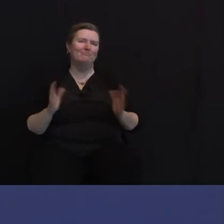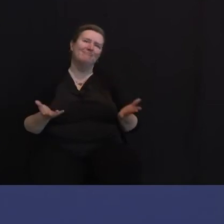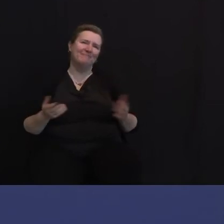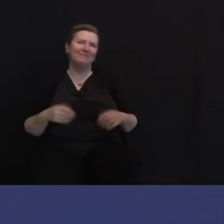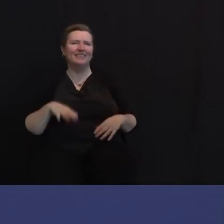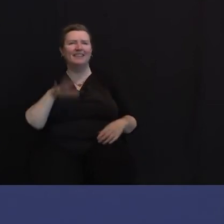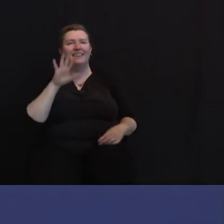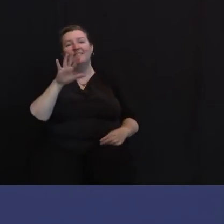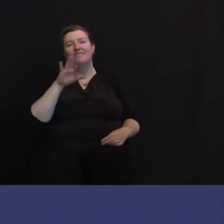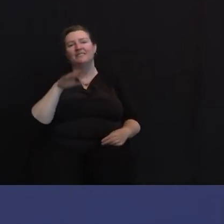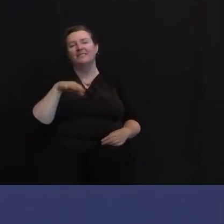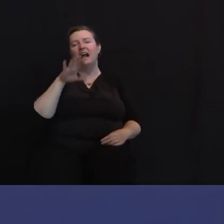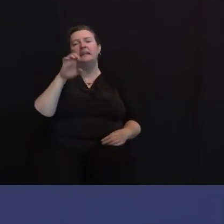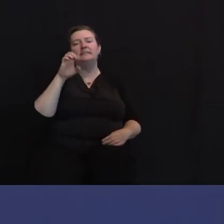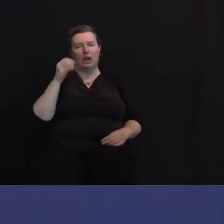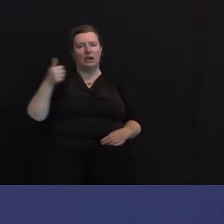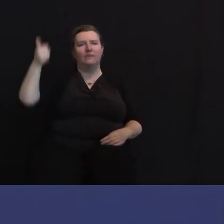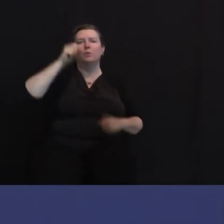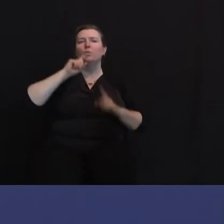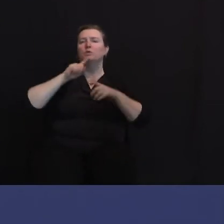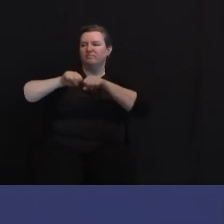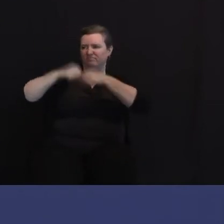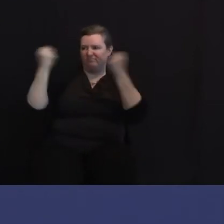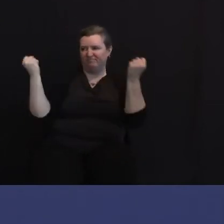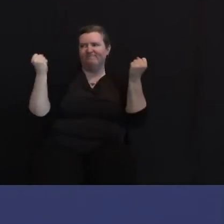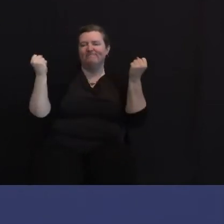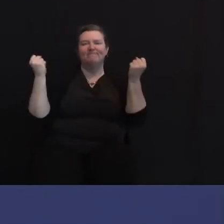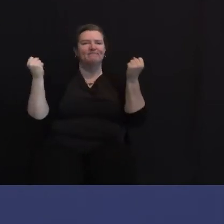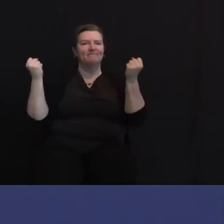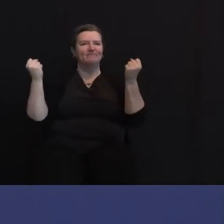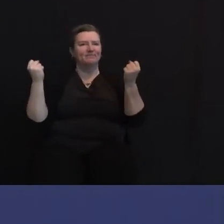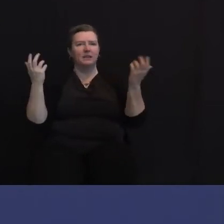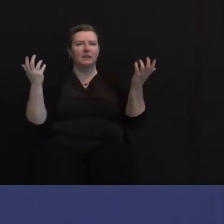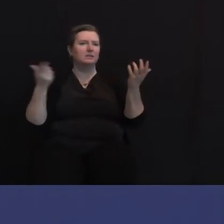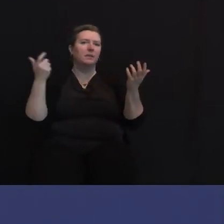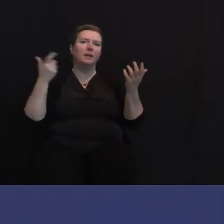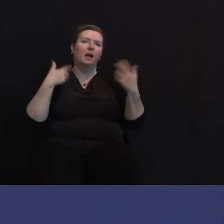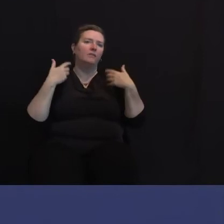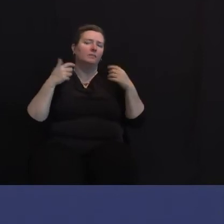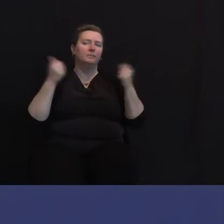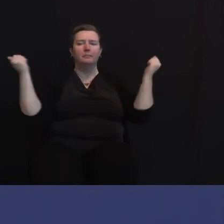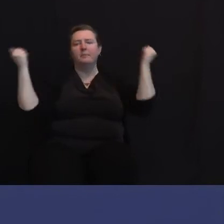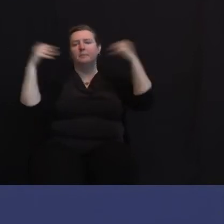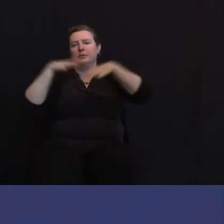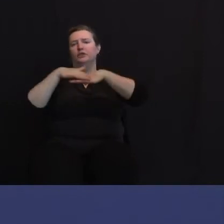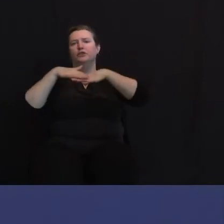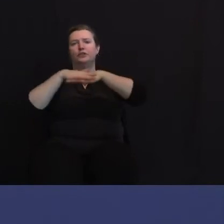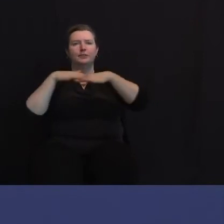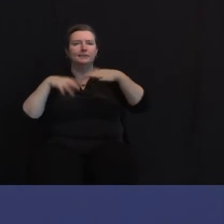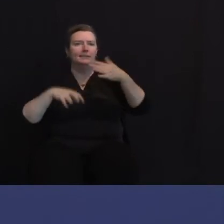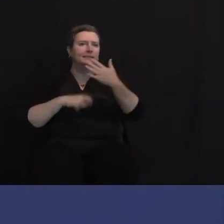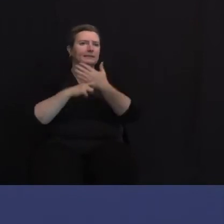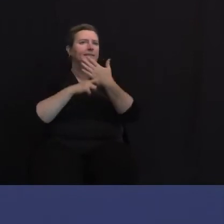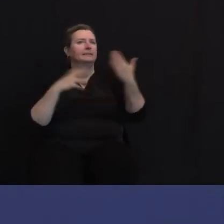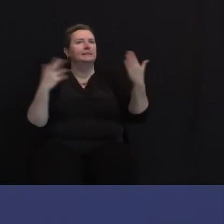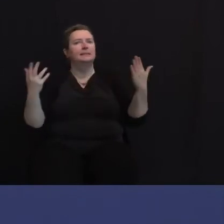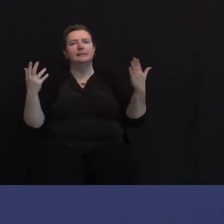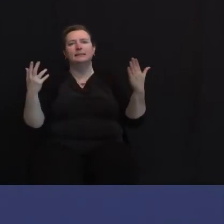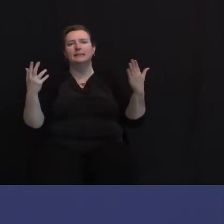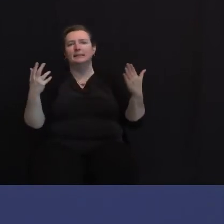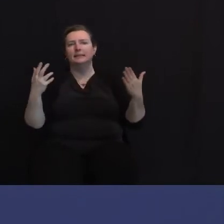gathering, more than 100 people. The organizer of that was cited. In Patterson, they responded to a Belay